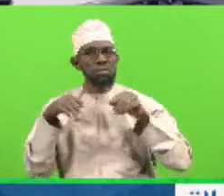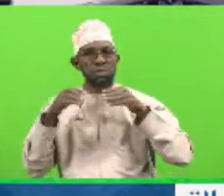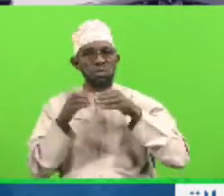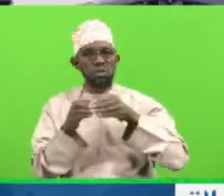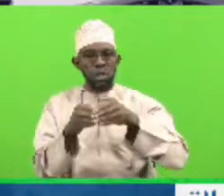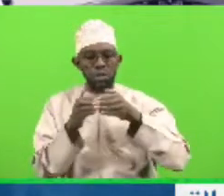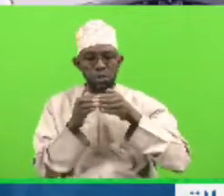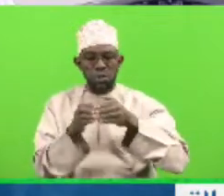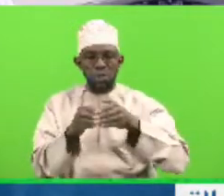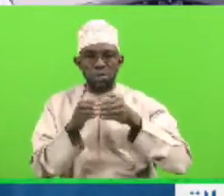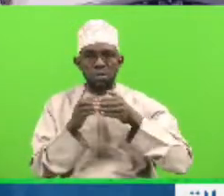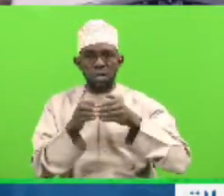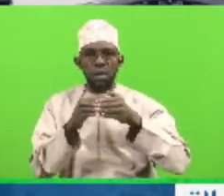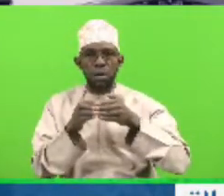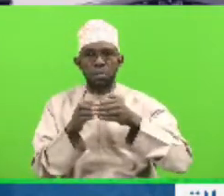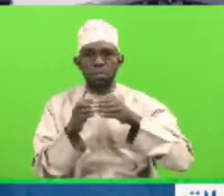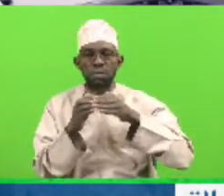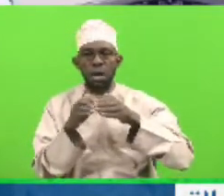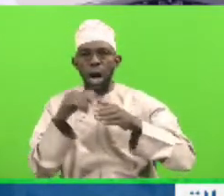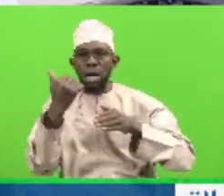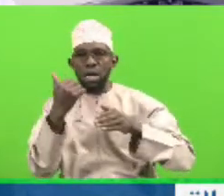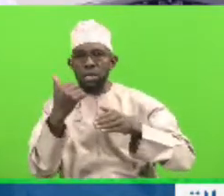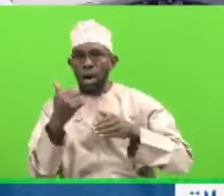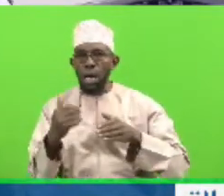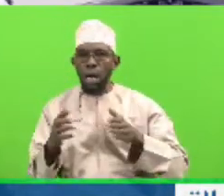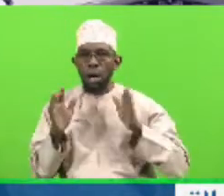or romantically to other women.